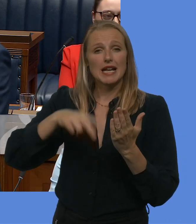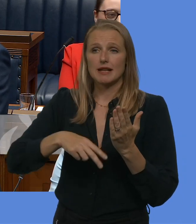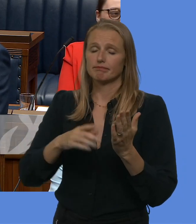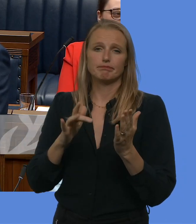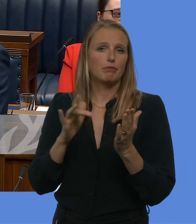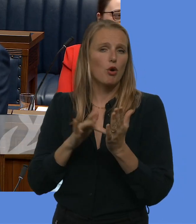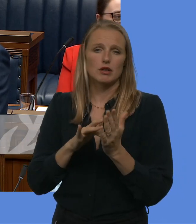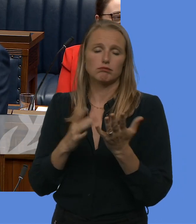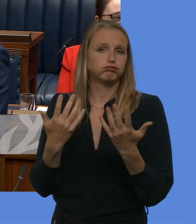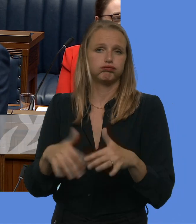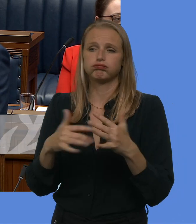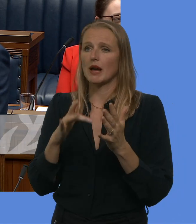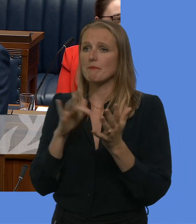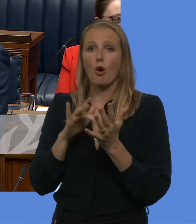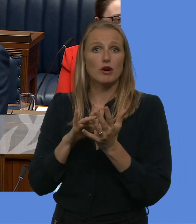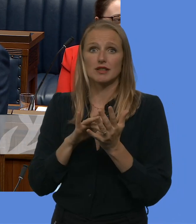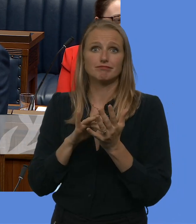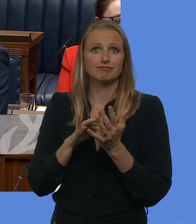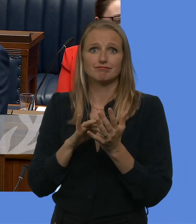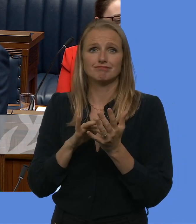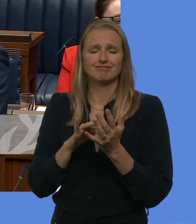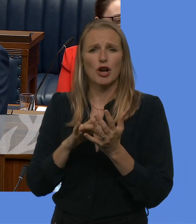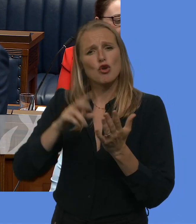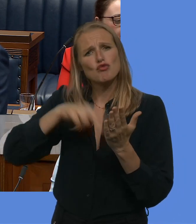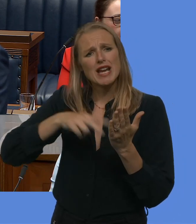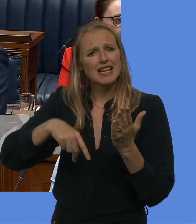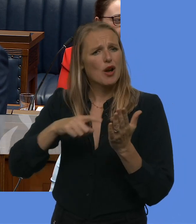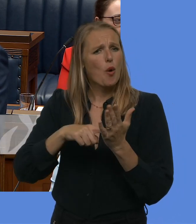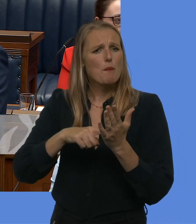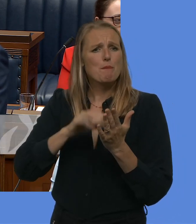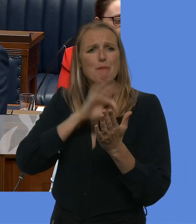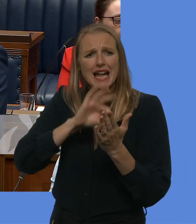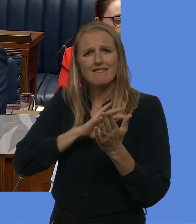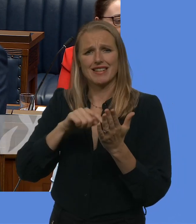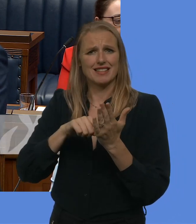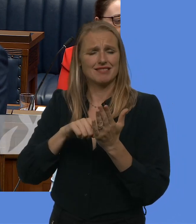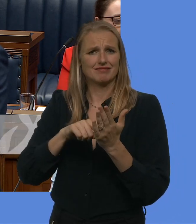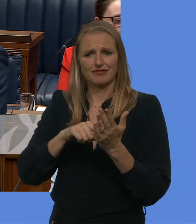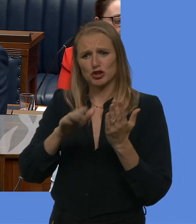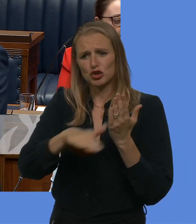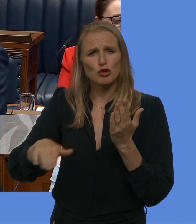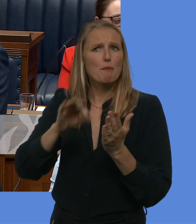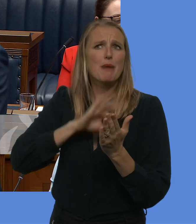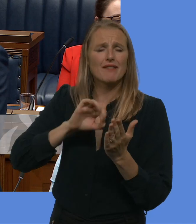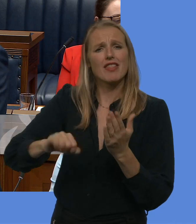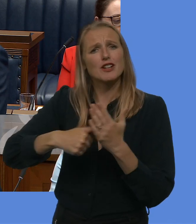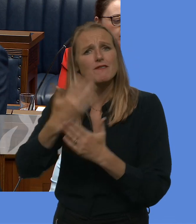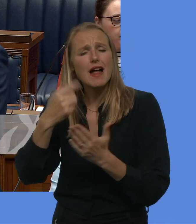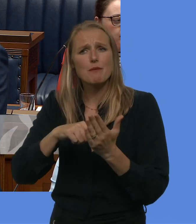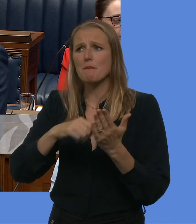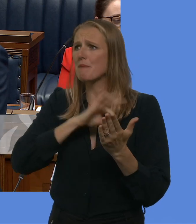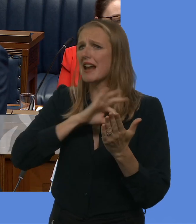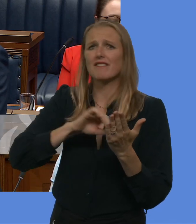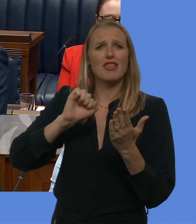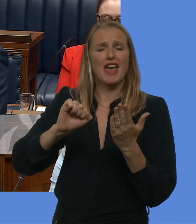or overstated, because it does have a hugely beneficial impact to the development of children.